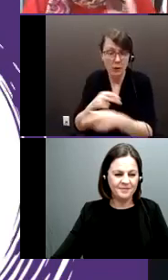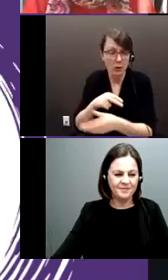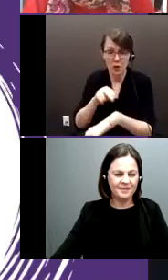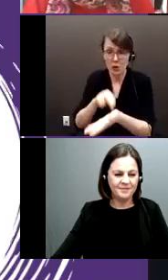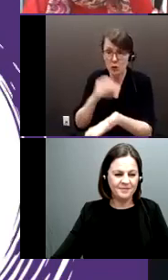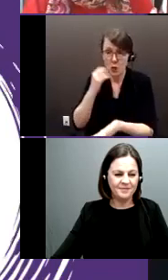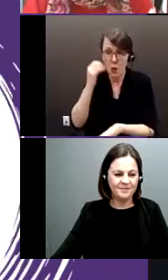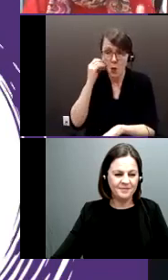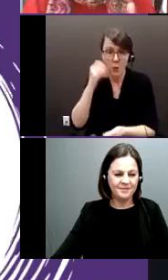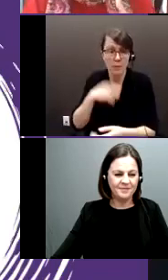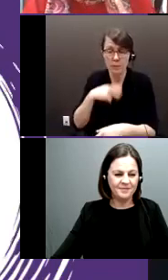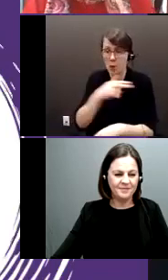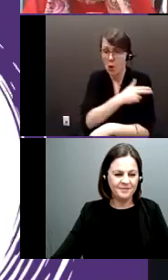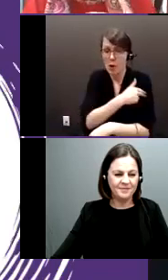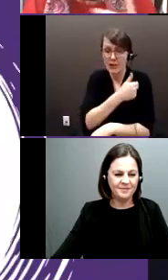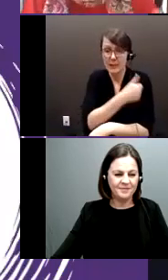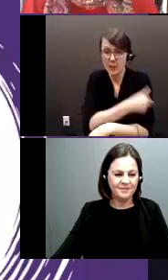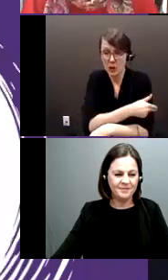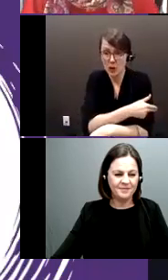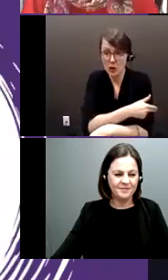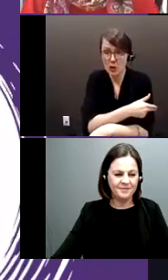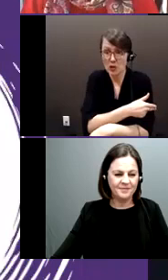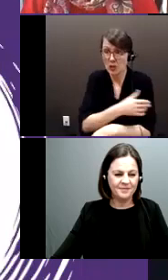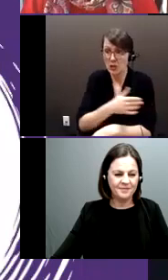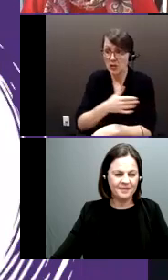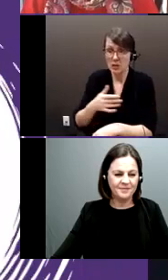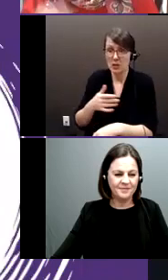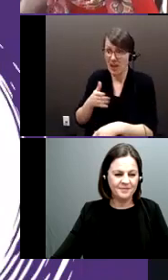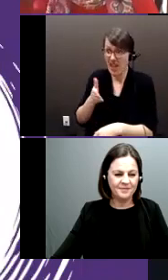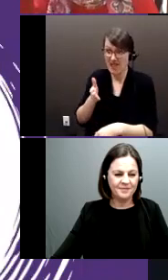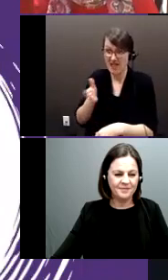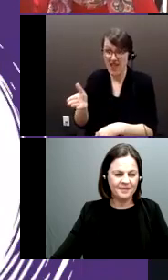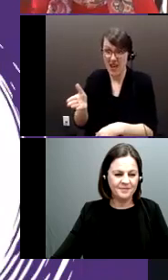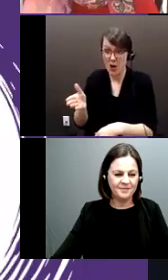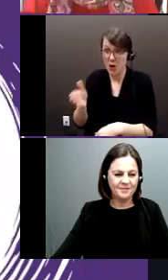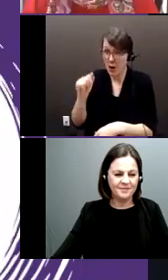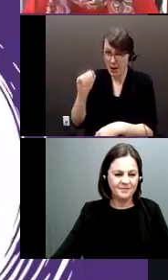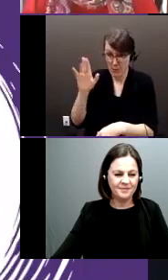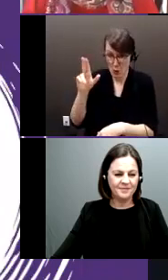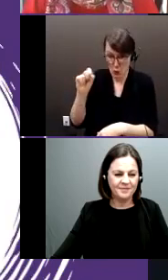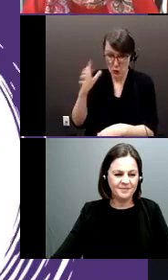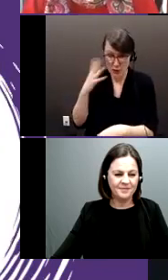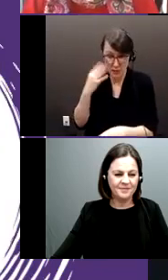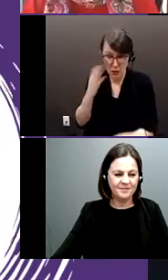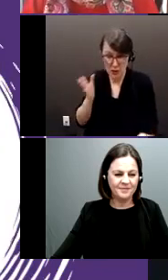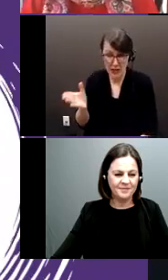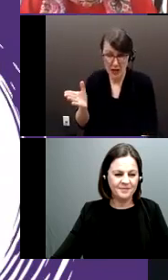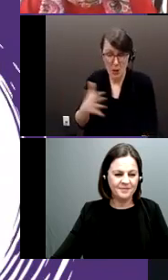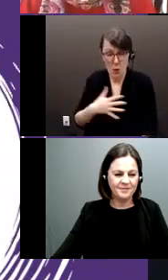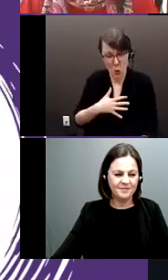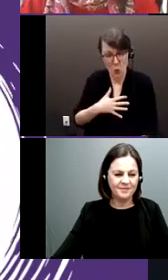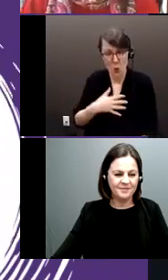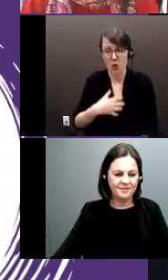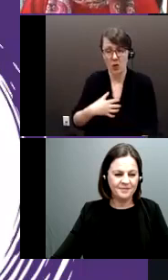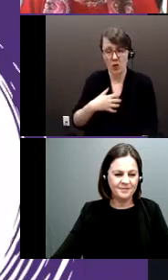homes, hospitals, and they are also being abused. in some way. We